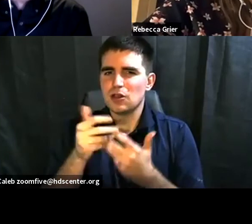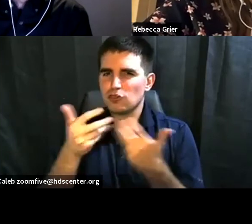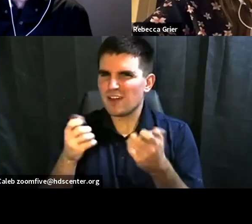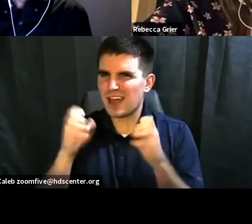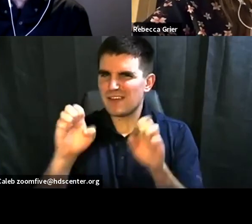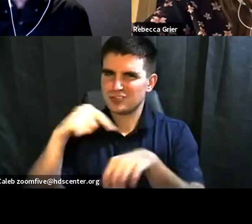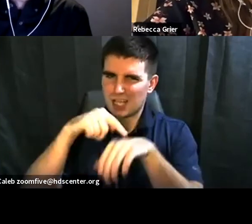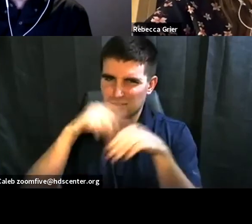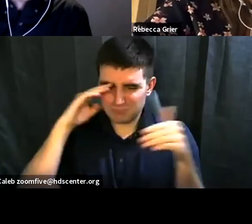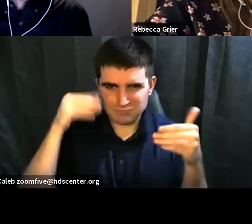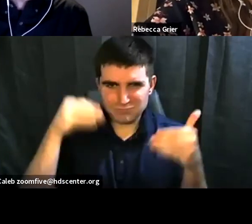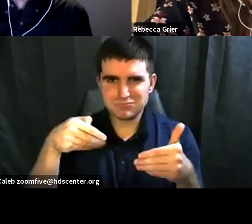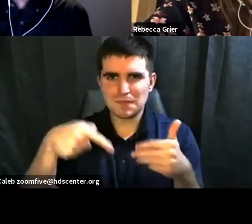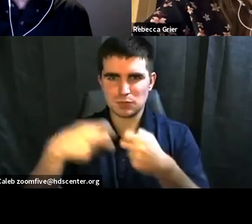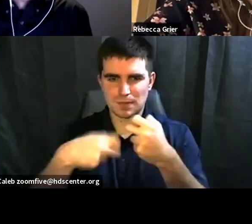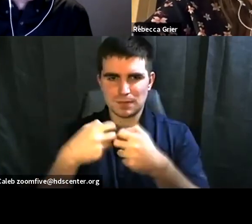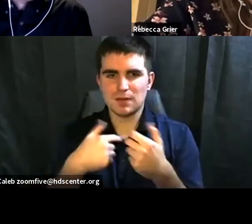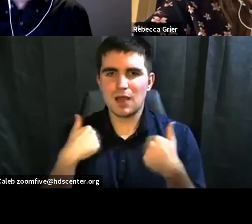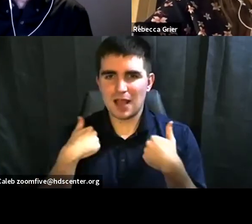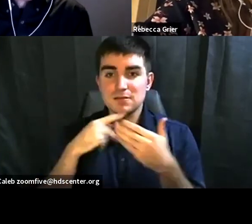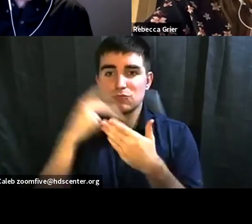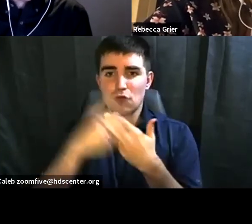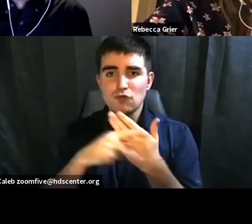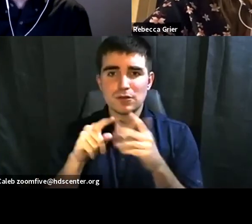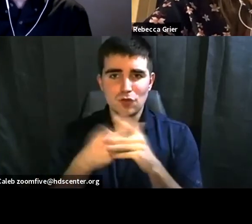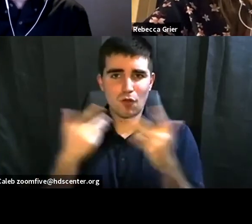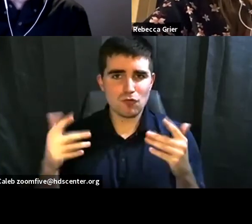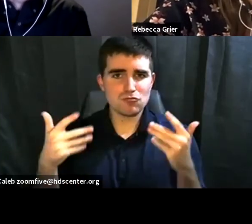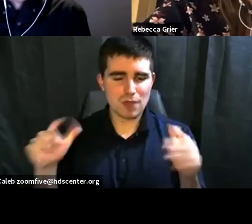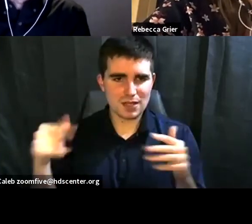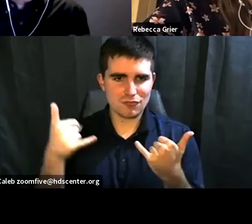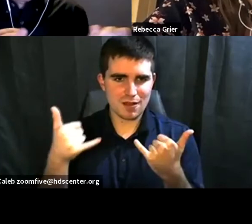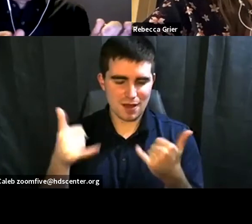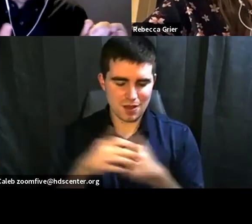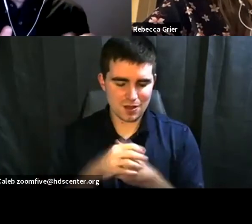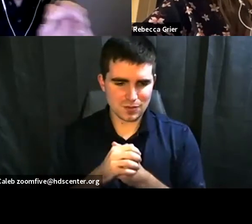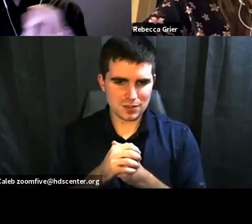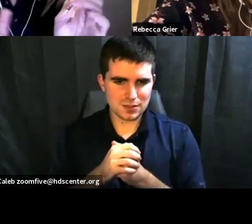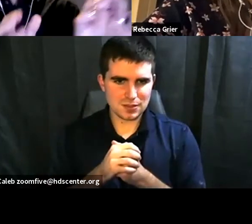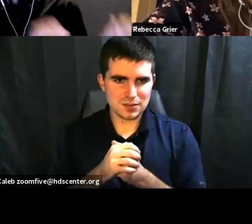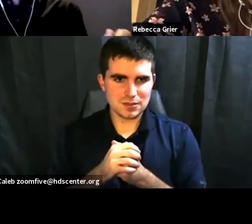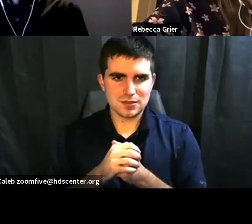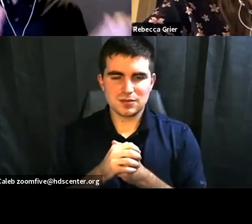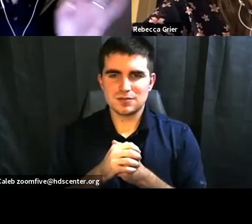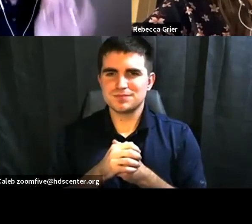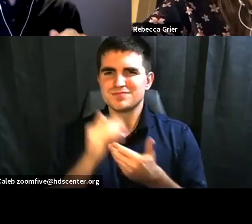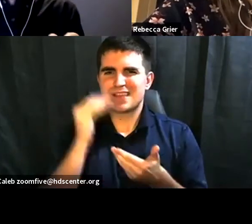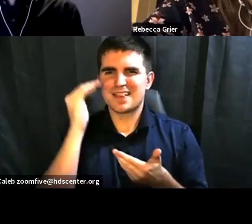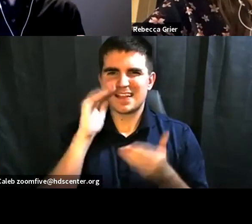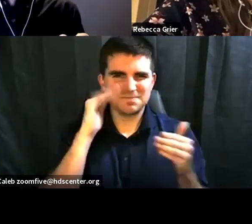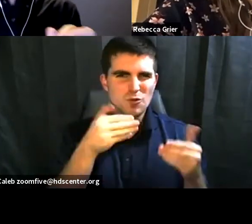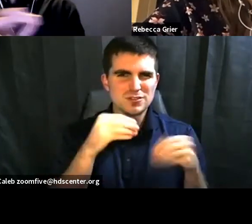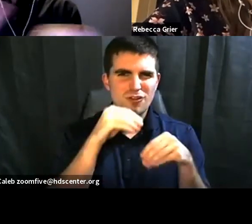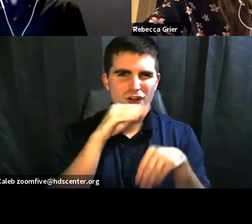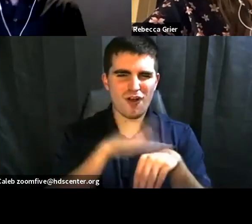on. And there is a program underway right now that is less focused on autonomous vehicles and more